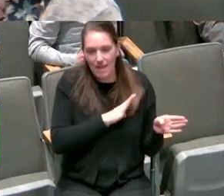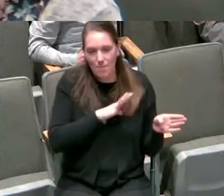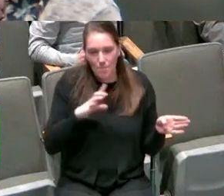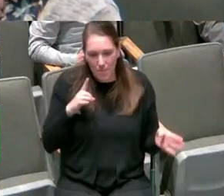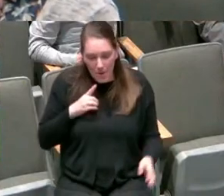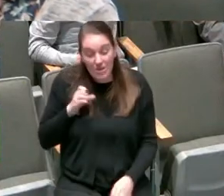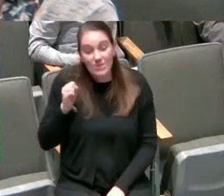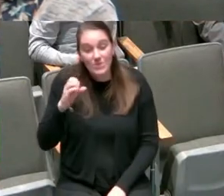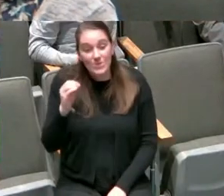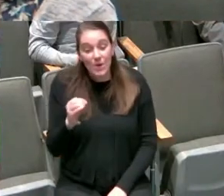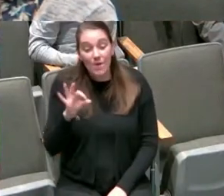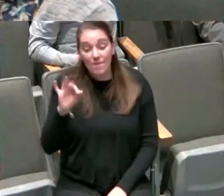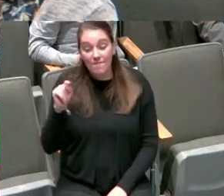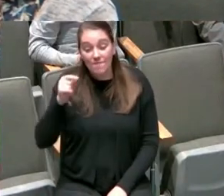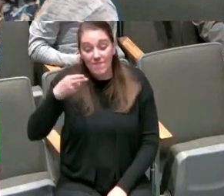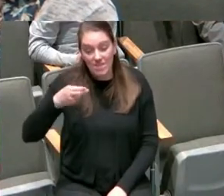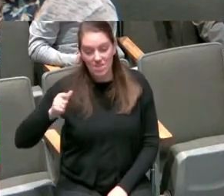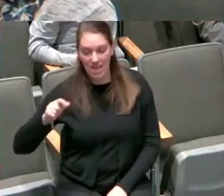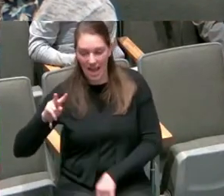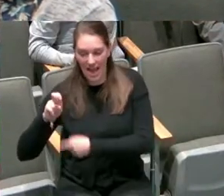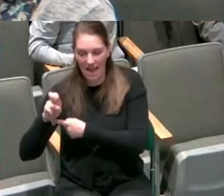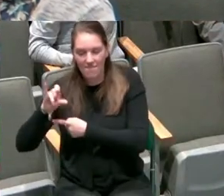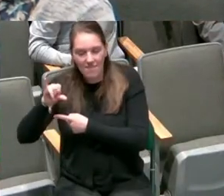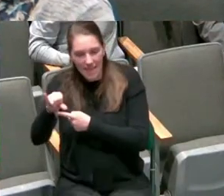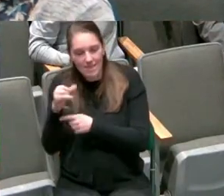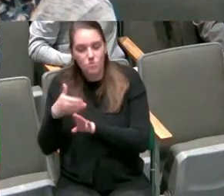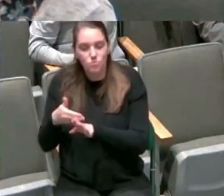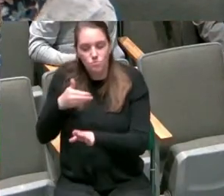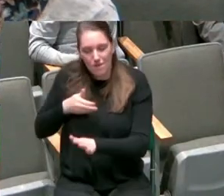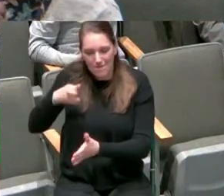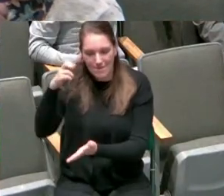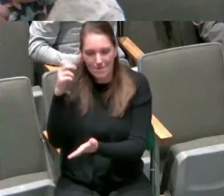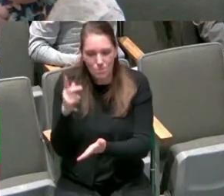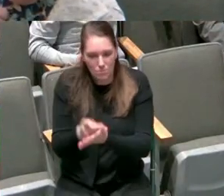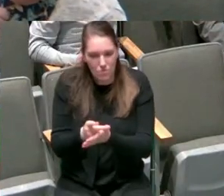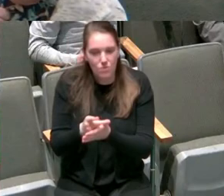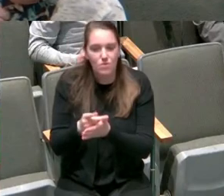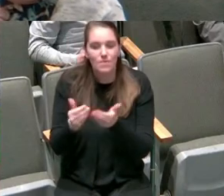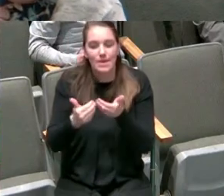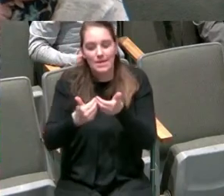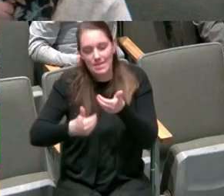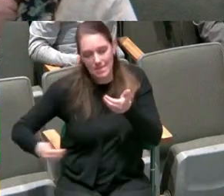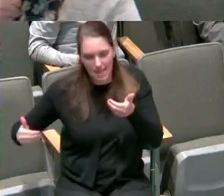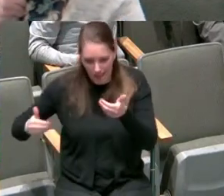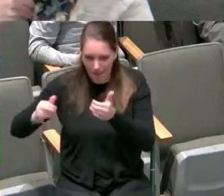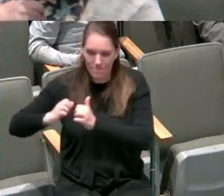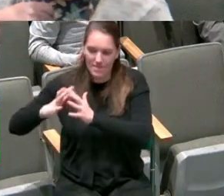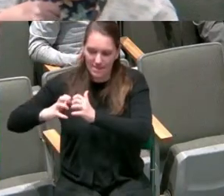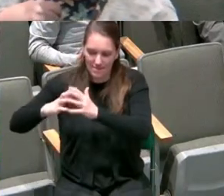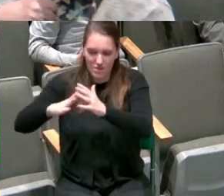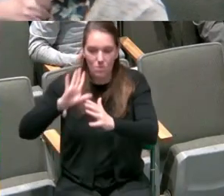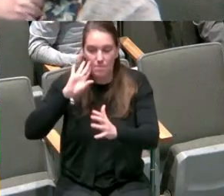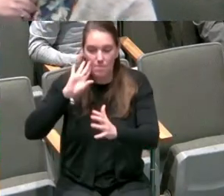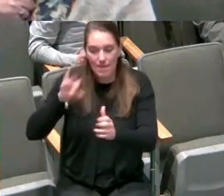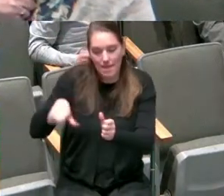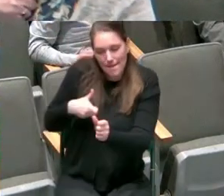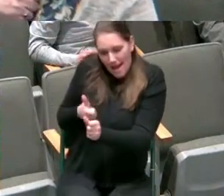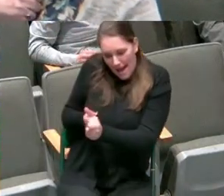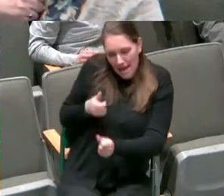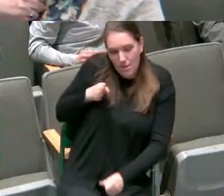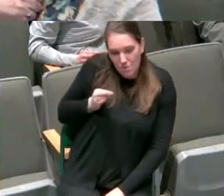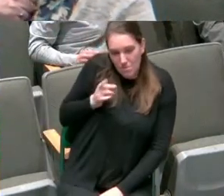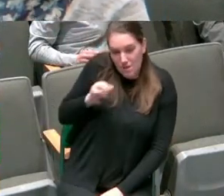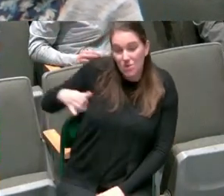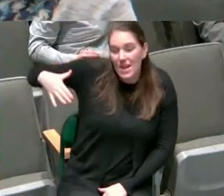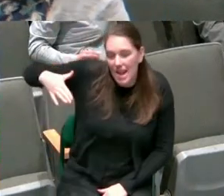so Fitch Avenue is part of a previously approved subdivision that would go behind blueberry so it has not yet